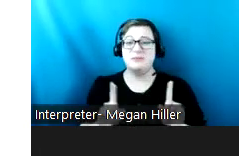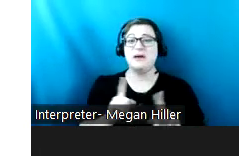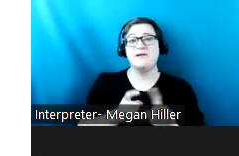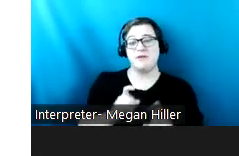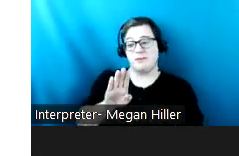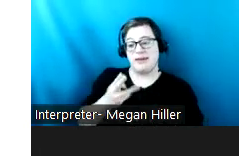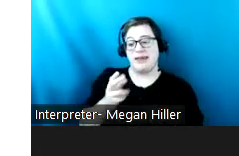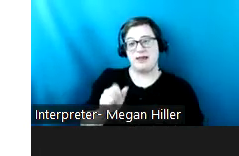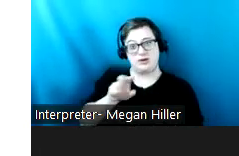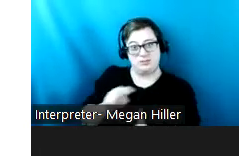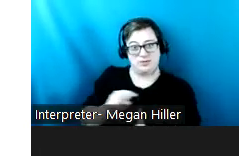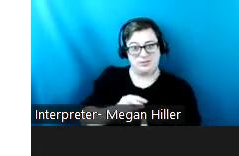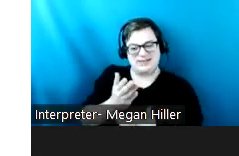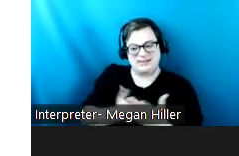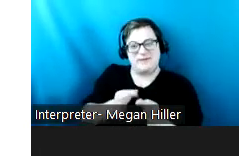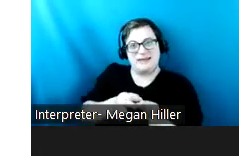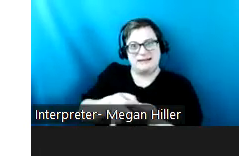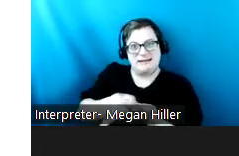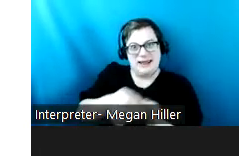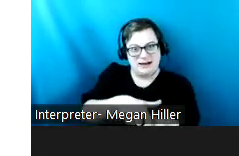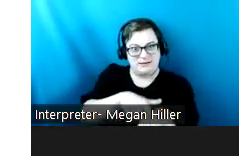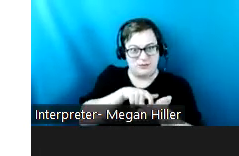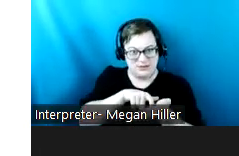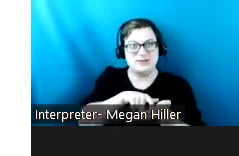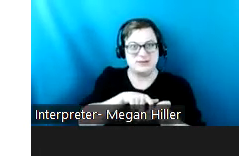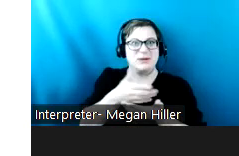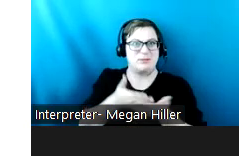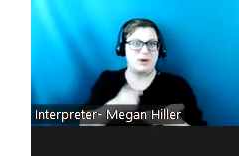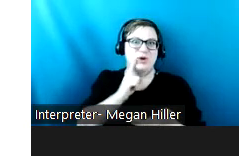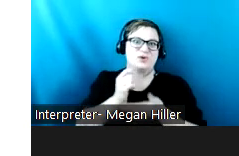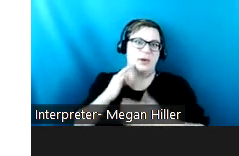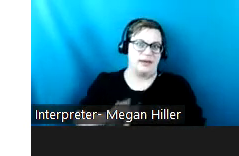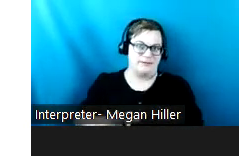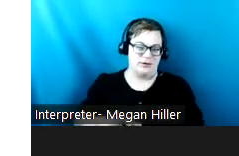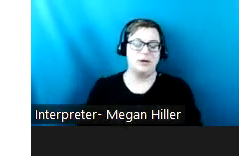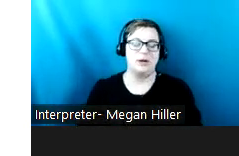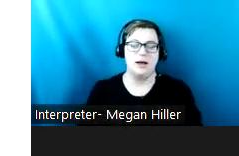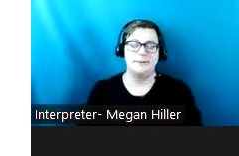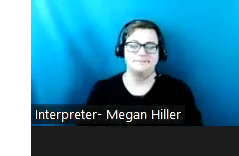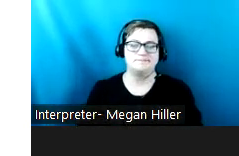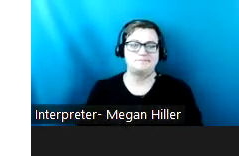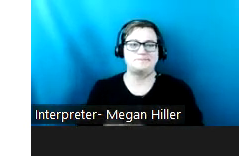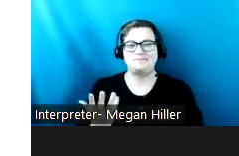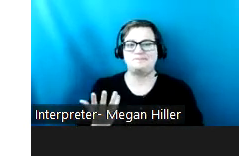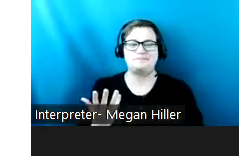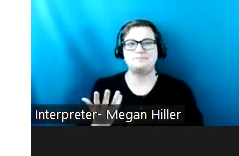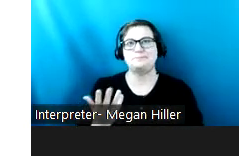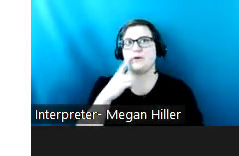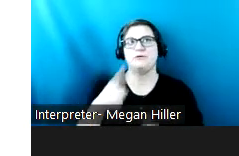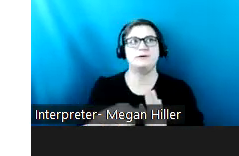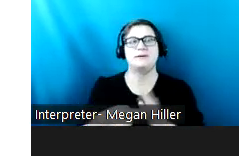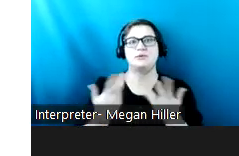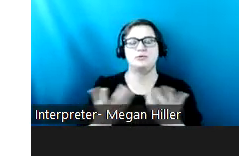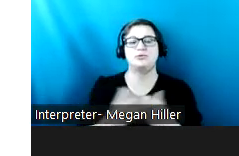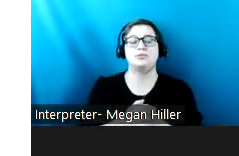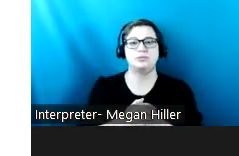is where some of those delayed enforcement pieces can be really helpful, where if, for example, you're